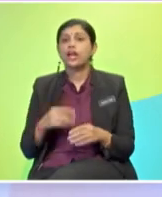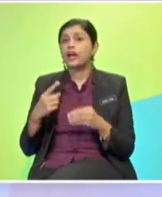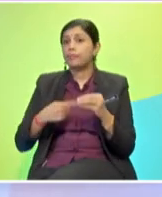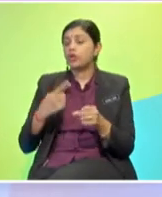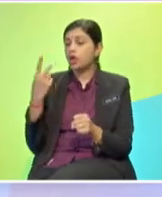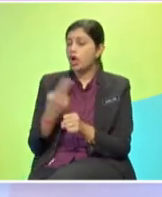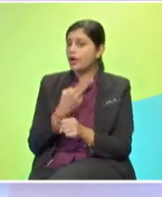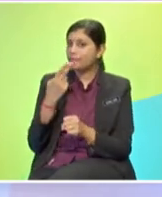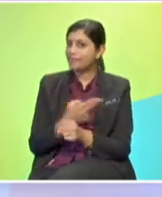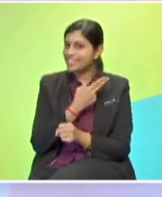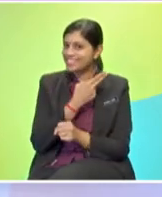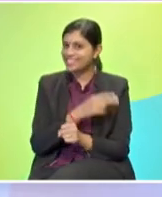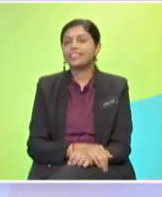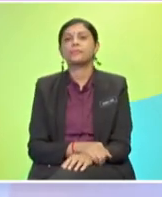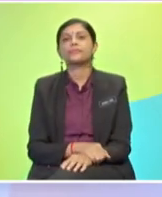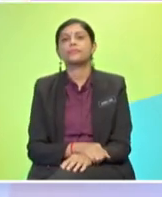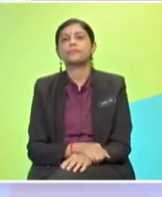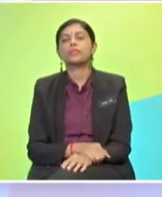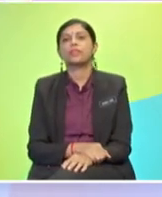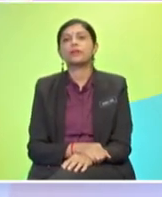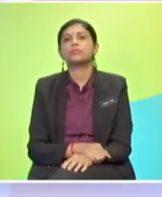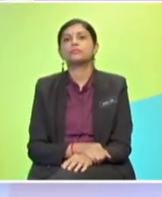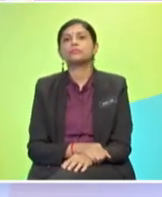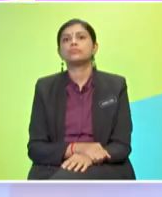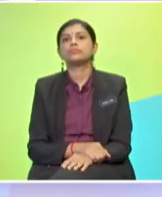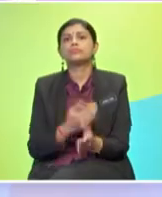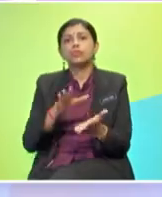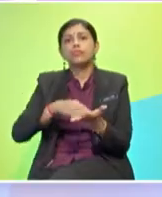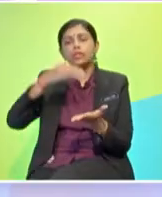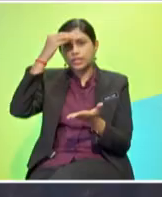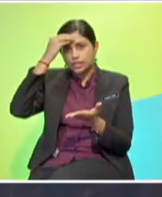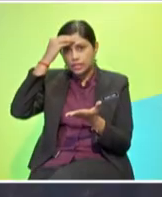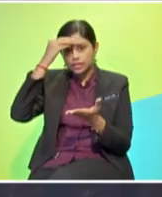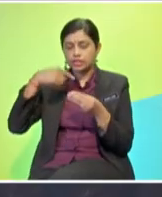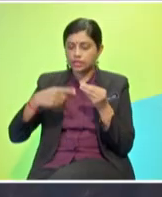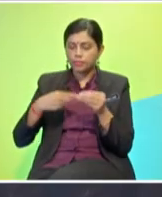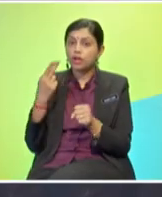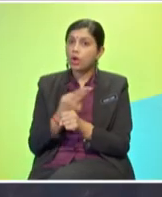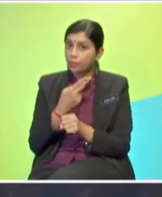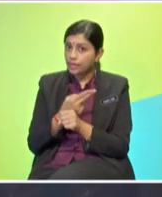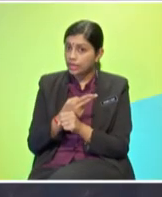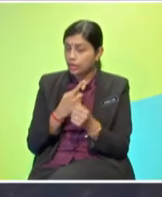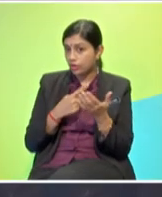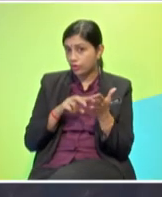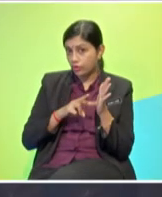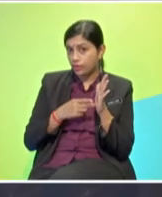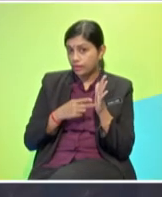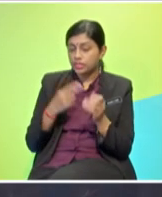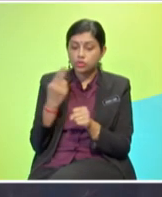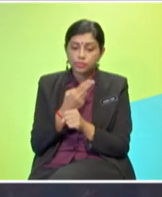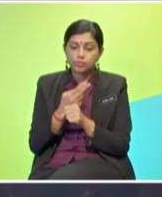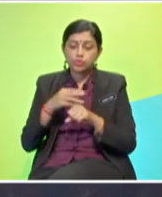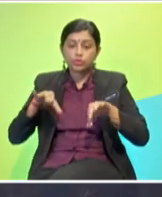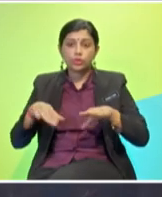Rahma, so we have learned about the definition of hobby. Is it right? Yes. And then for now, this segment, what we'll be